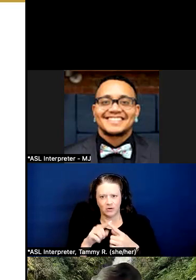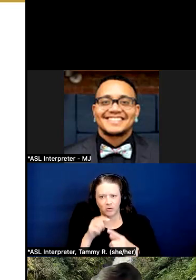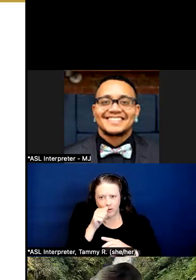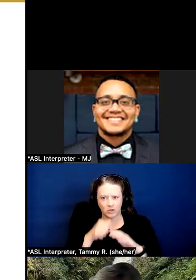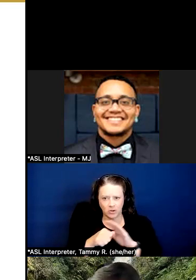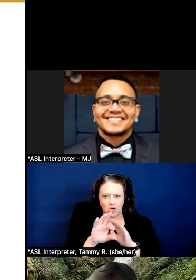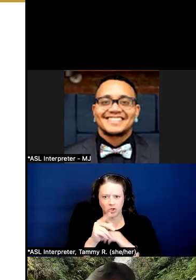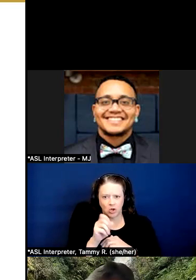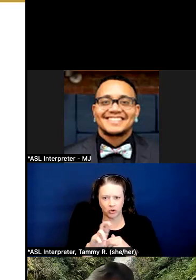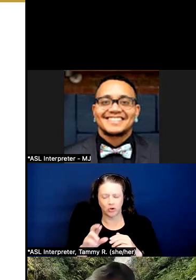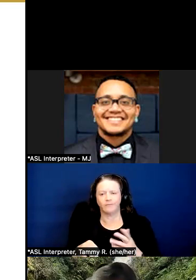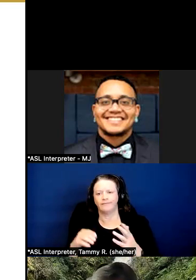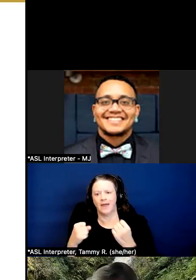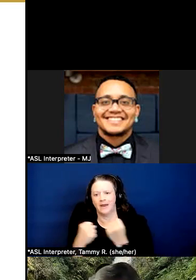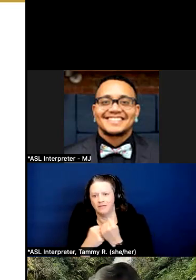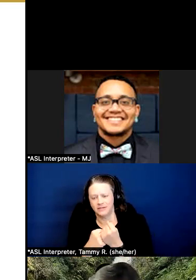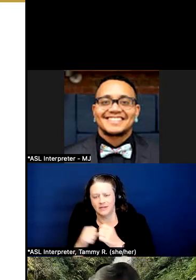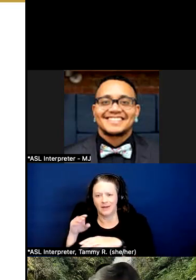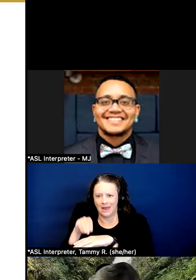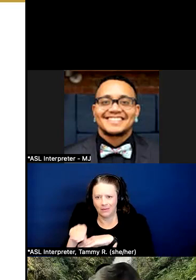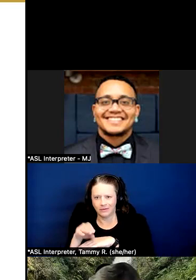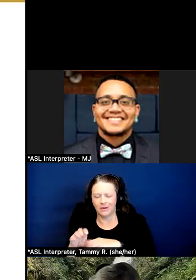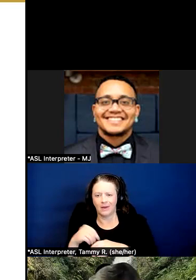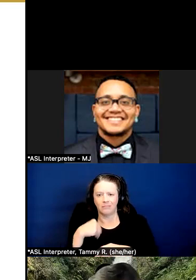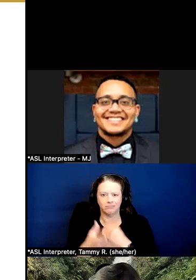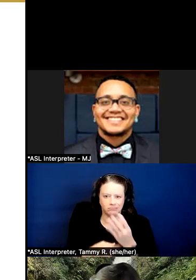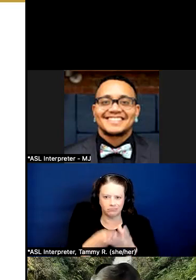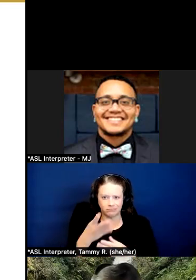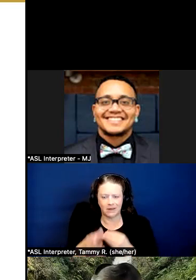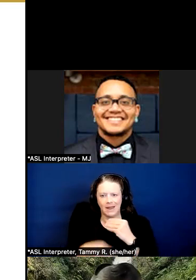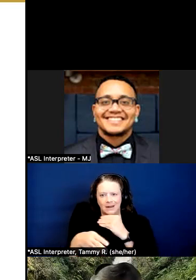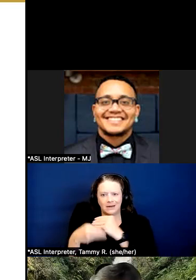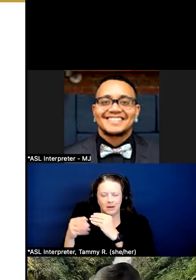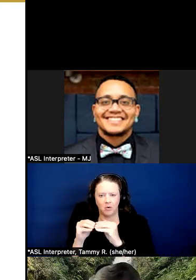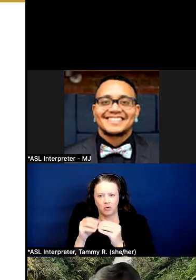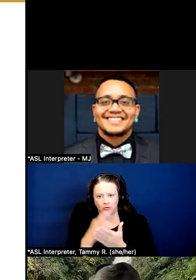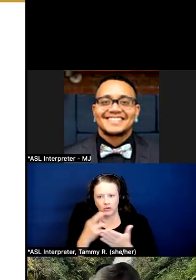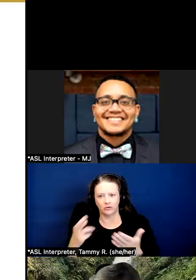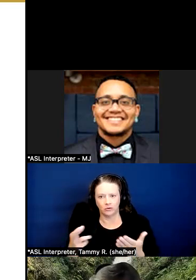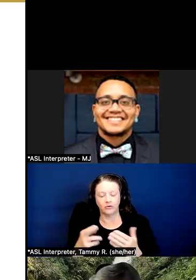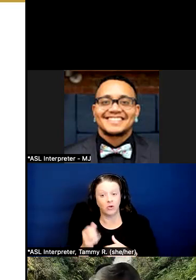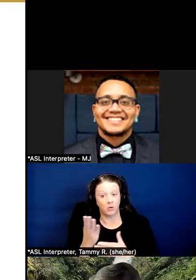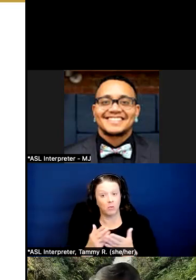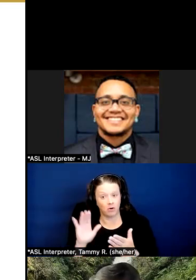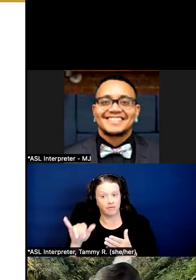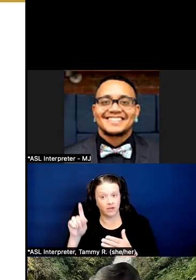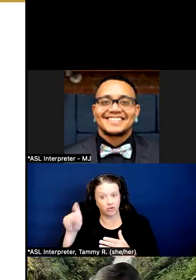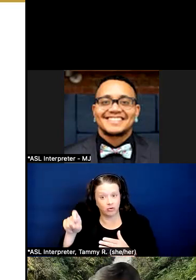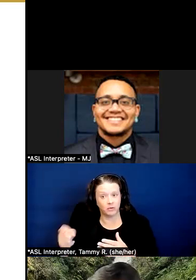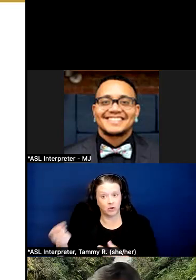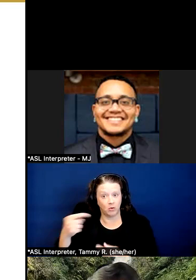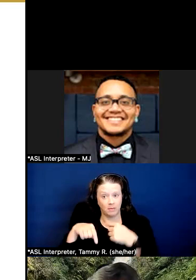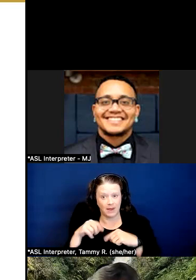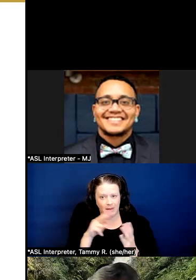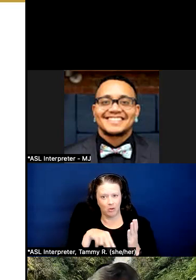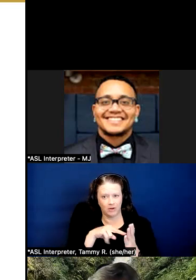advocacy, counseling, and adding a lot more resources. And part of that, you know, certainly should be going back and looking at that model,